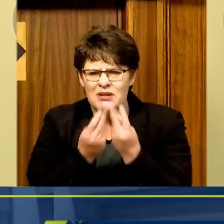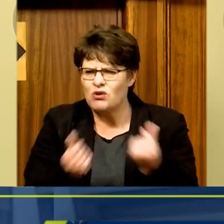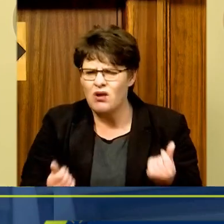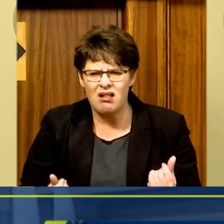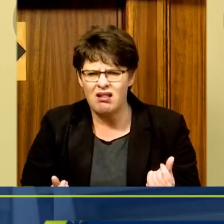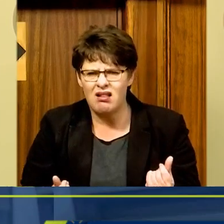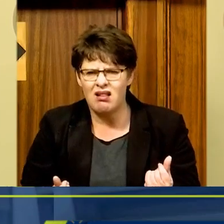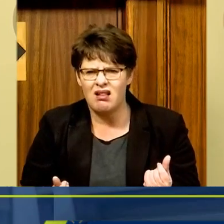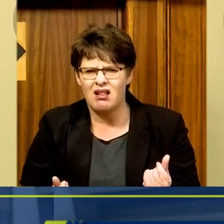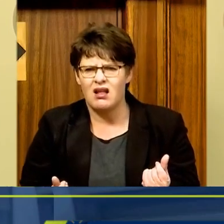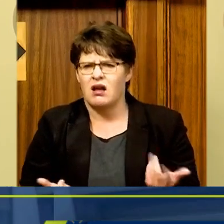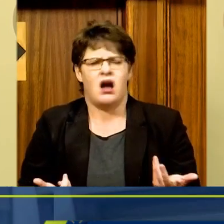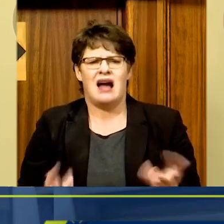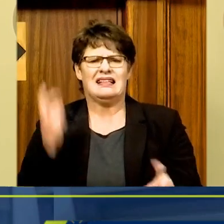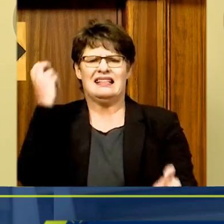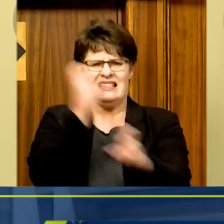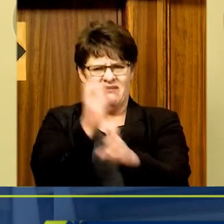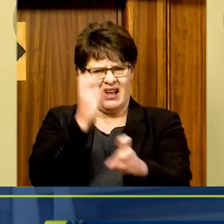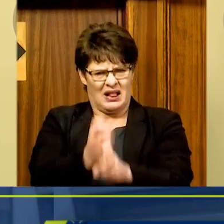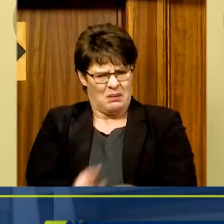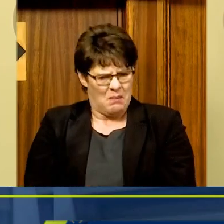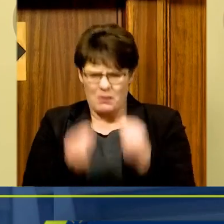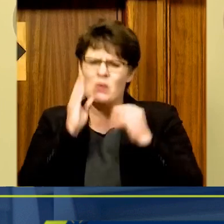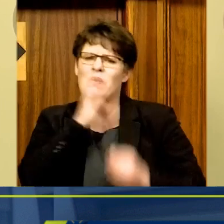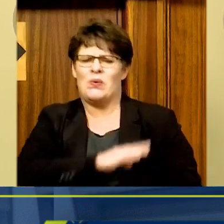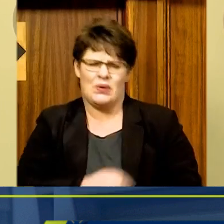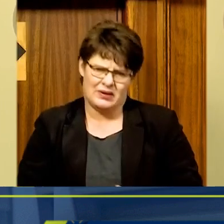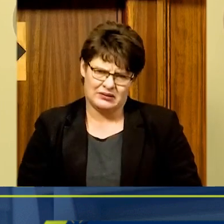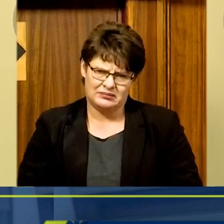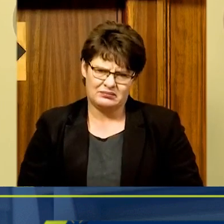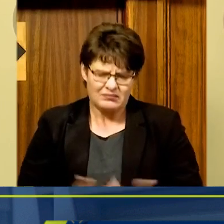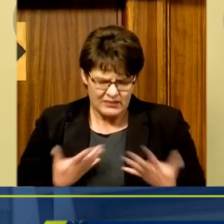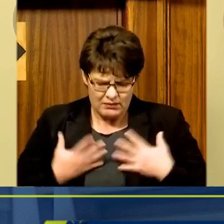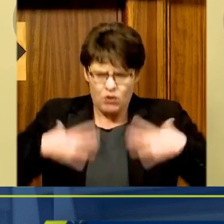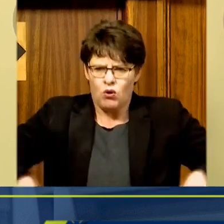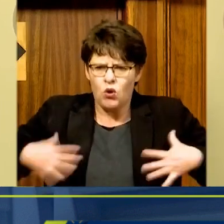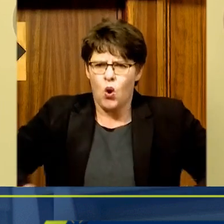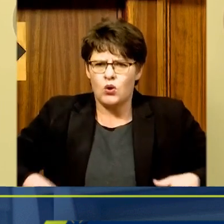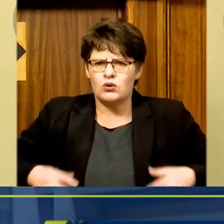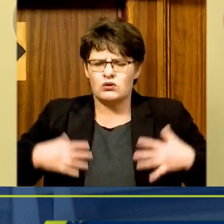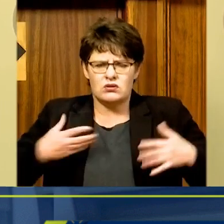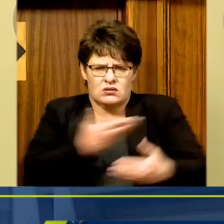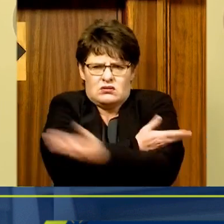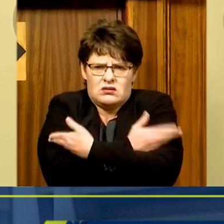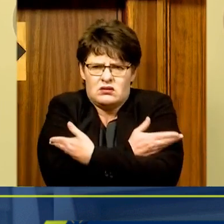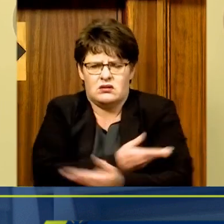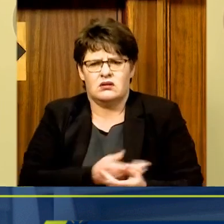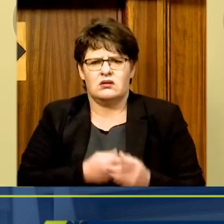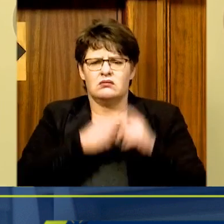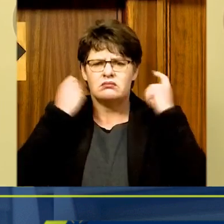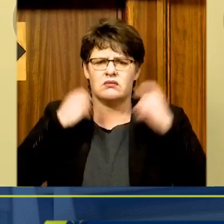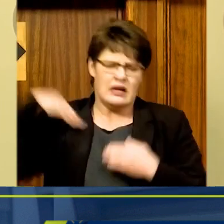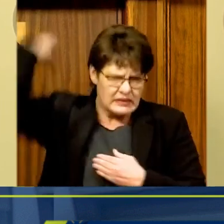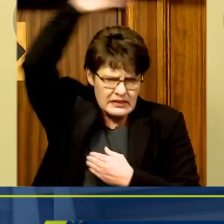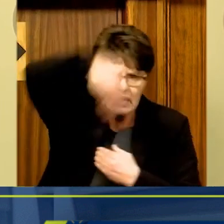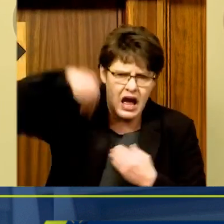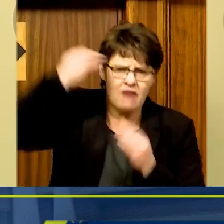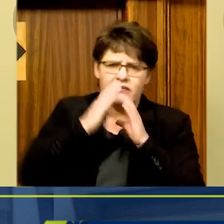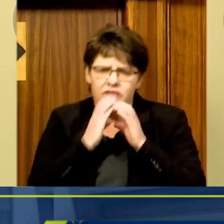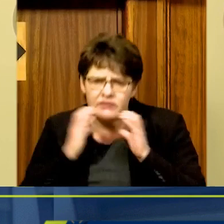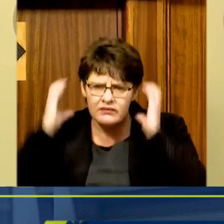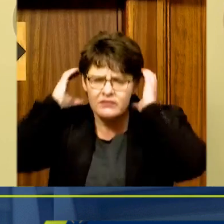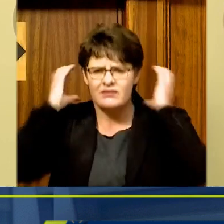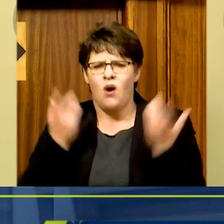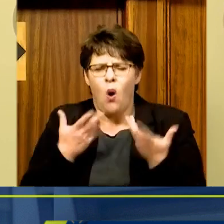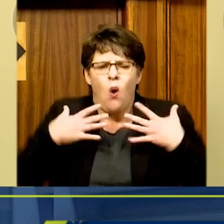is not that difficult to get. Even your t-shirt, even your scarf, even a piece